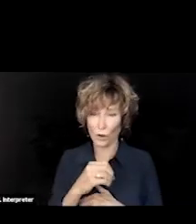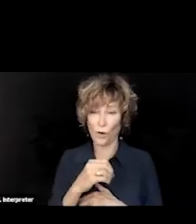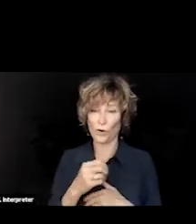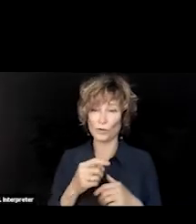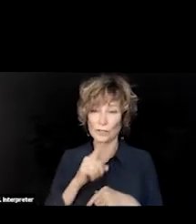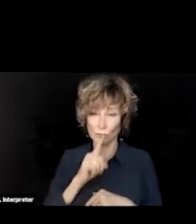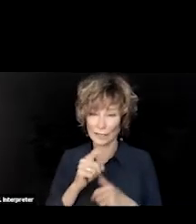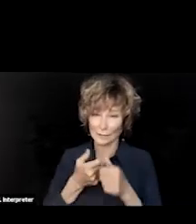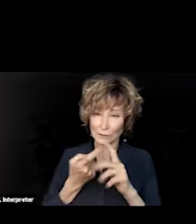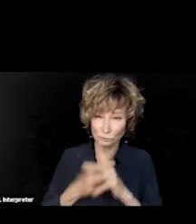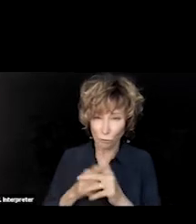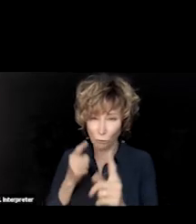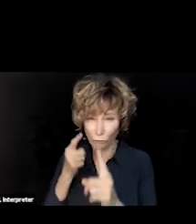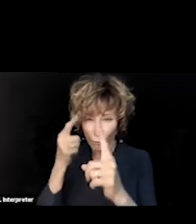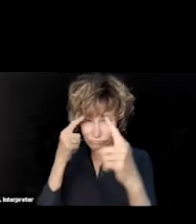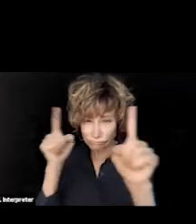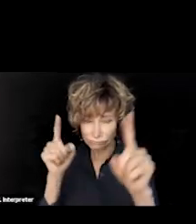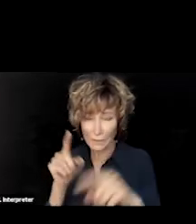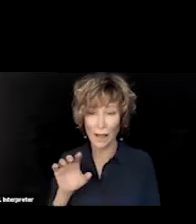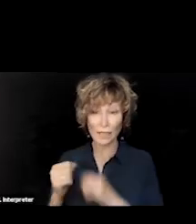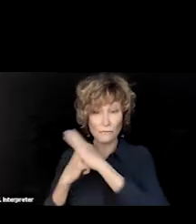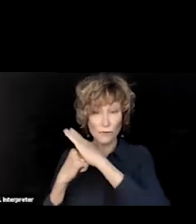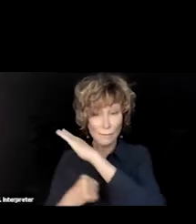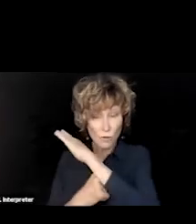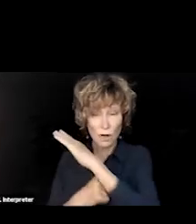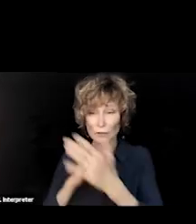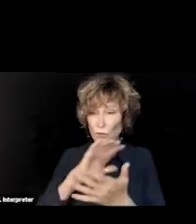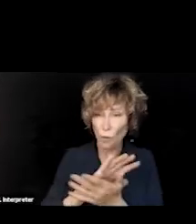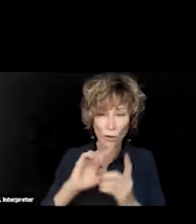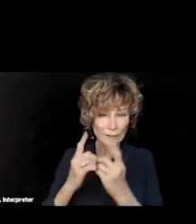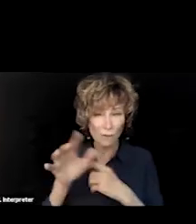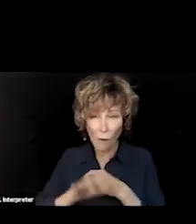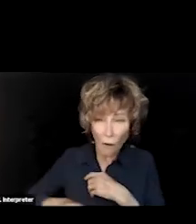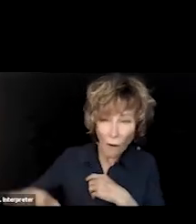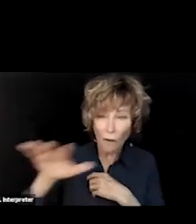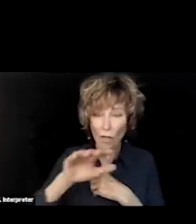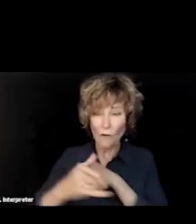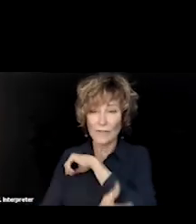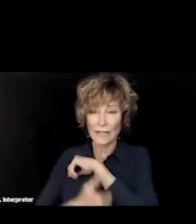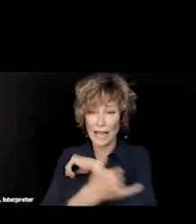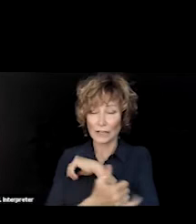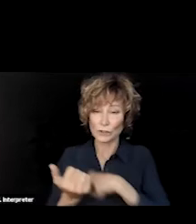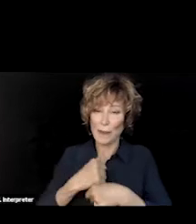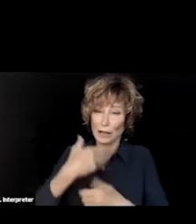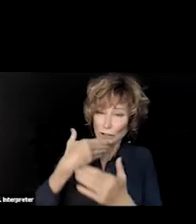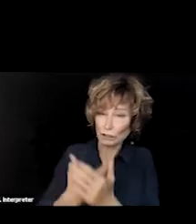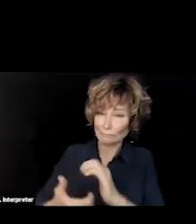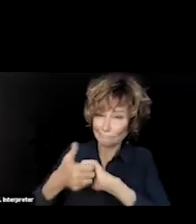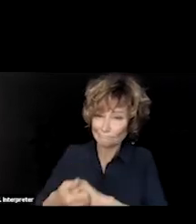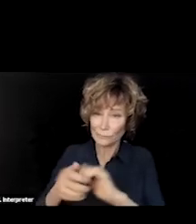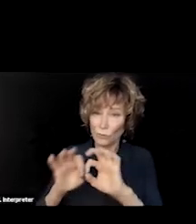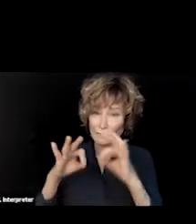onto the right road. The framework is being used by schools and districts all over the country to forge effective partnerships with